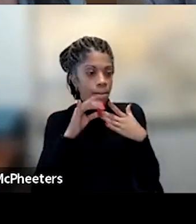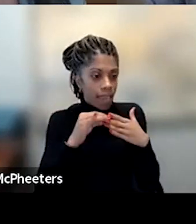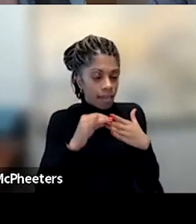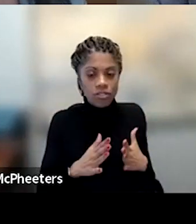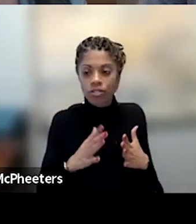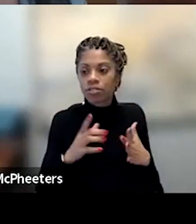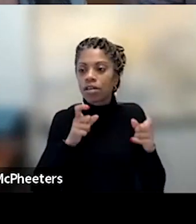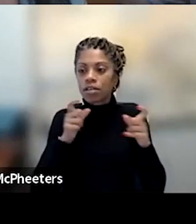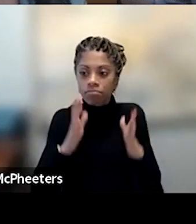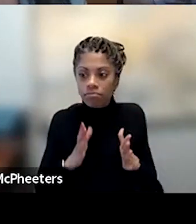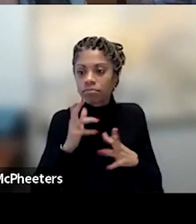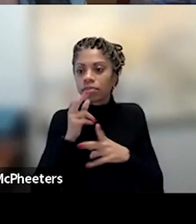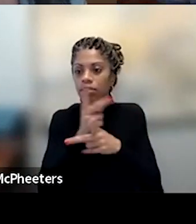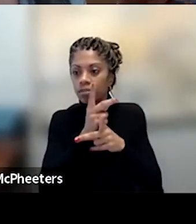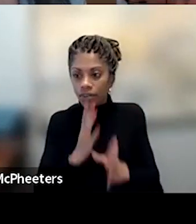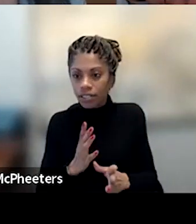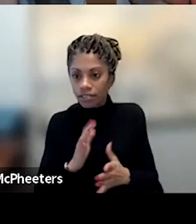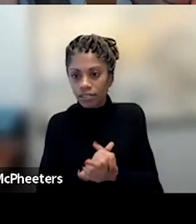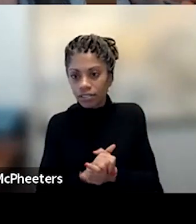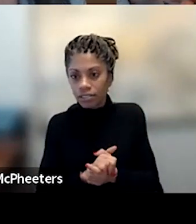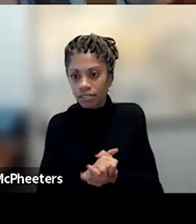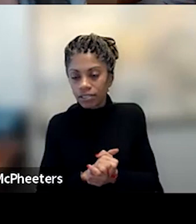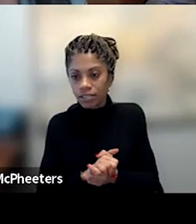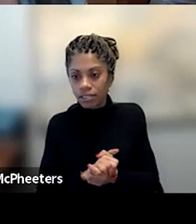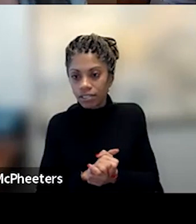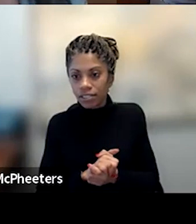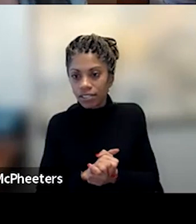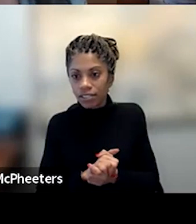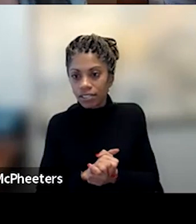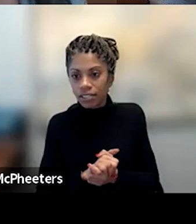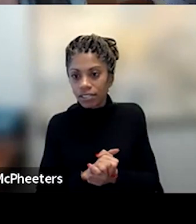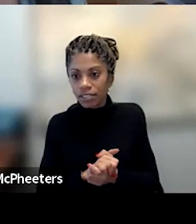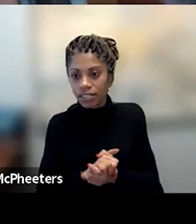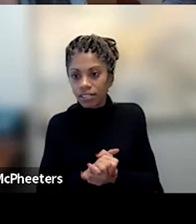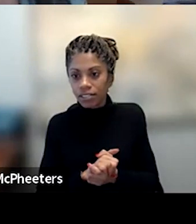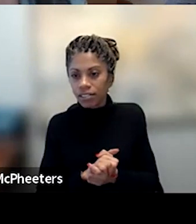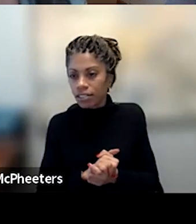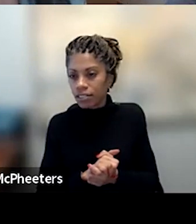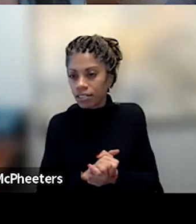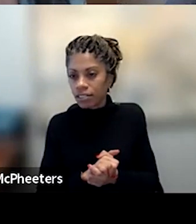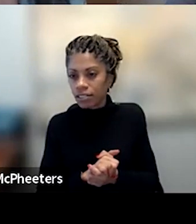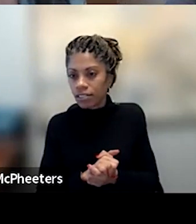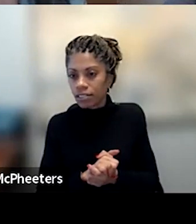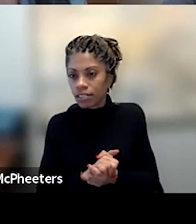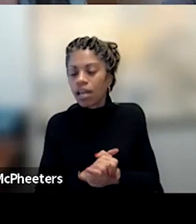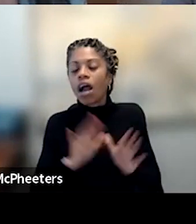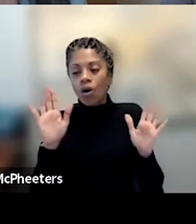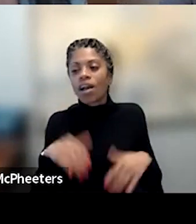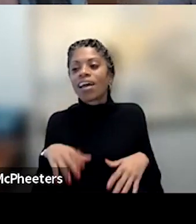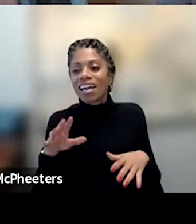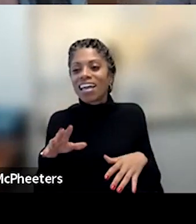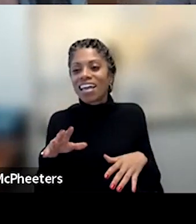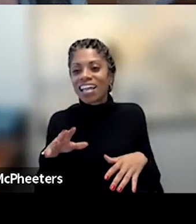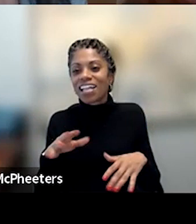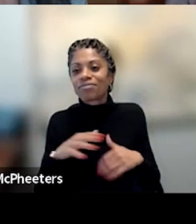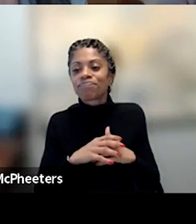for, like, gone are the days where you can just give this stuff surface, like just say the good stuff. Like, you are going